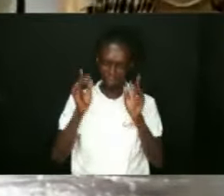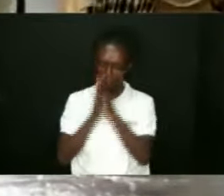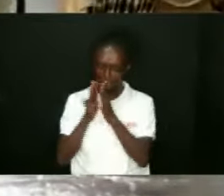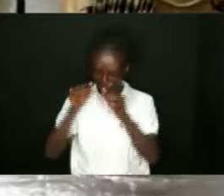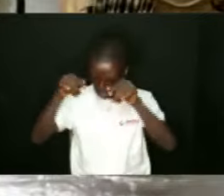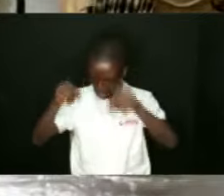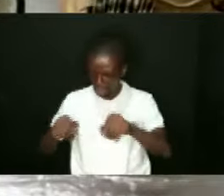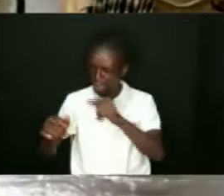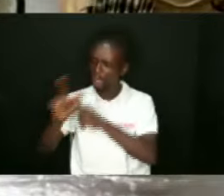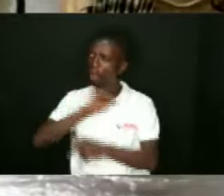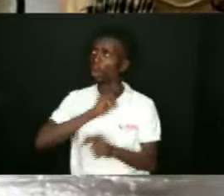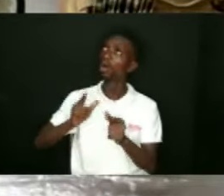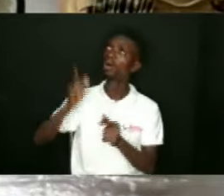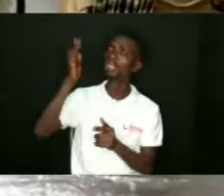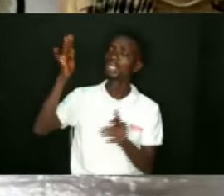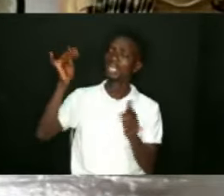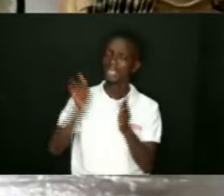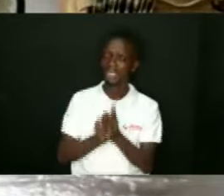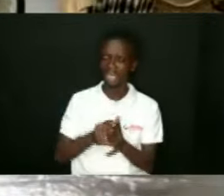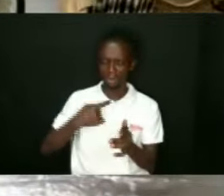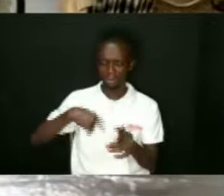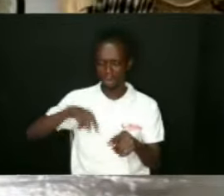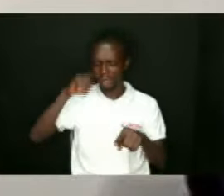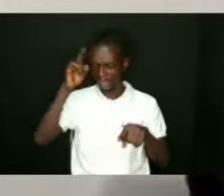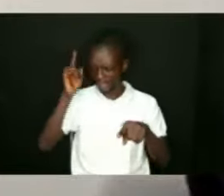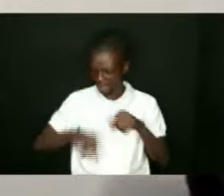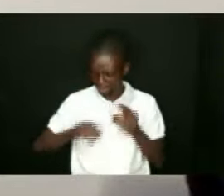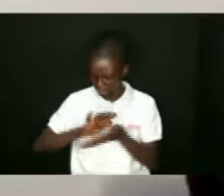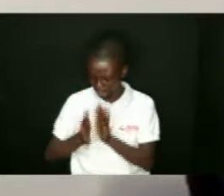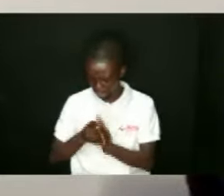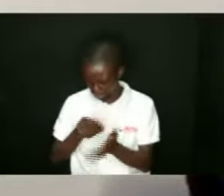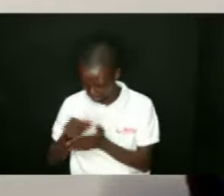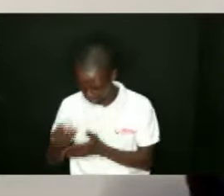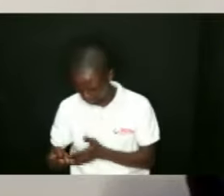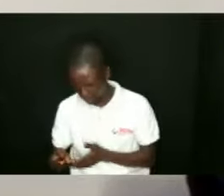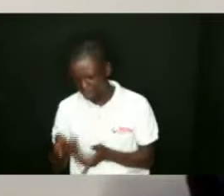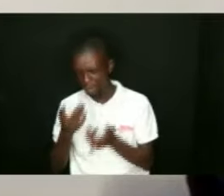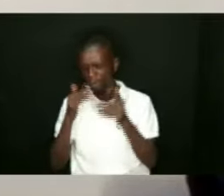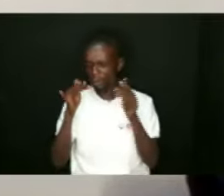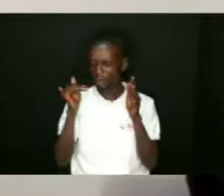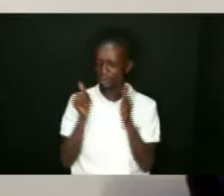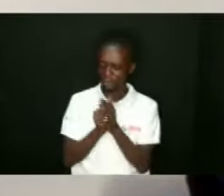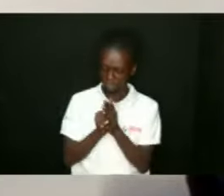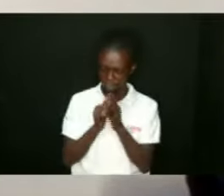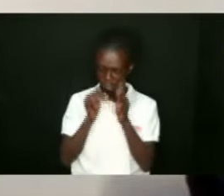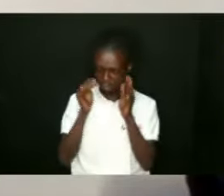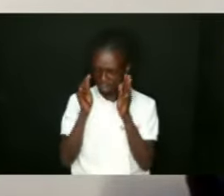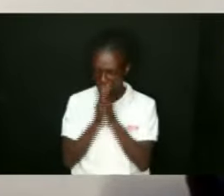We cannot be bought. We cannot be bought. He